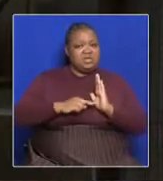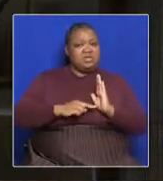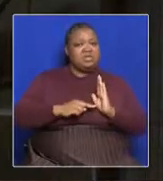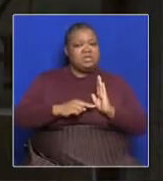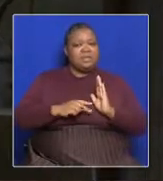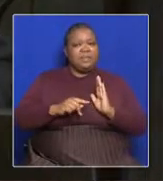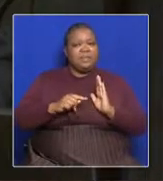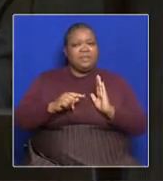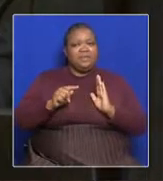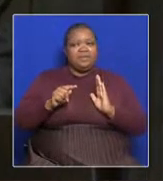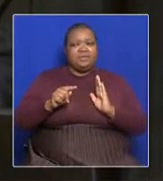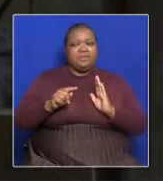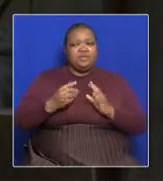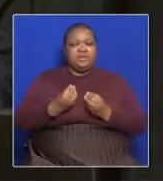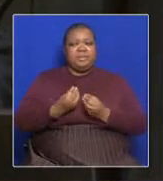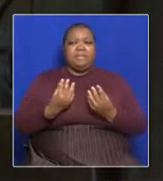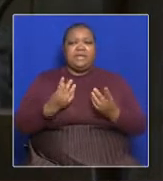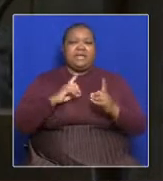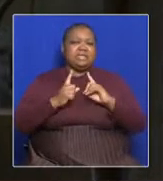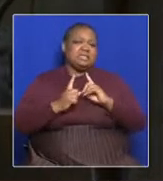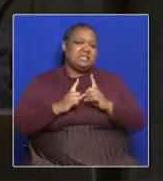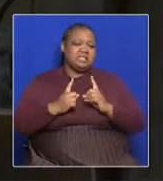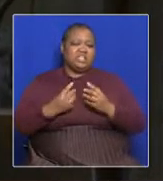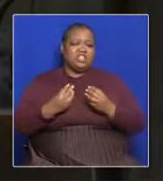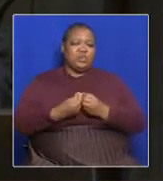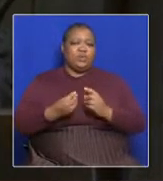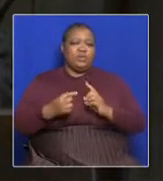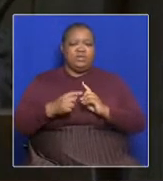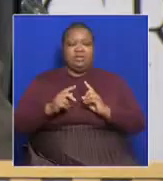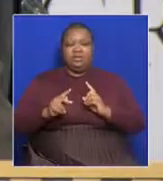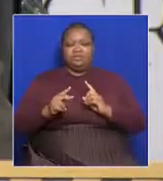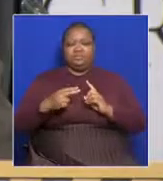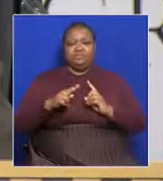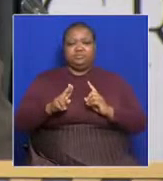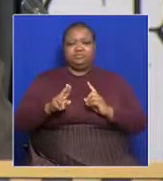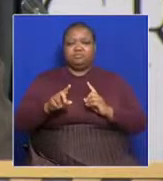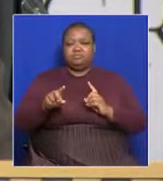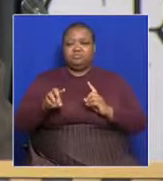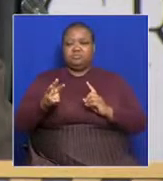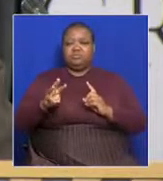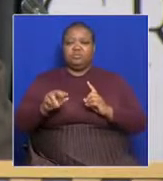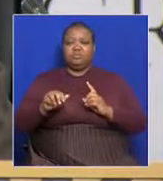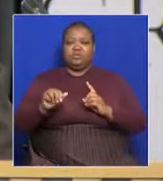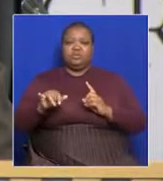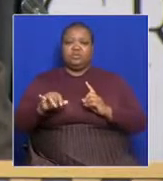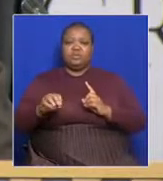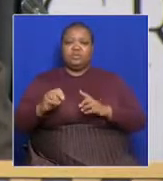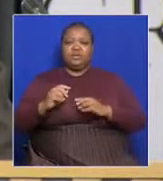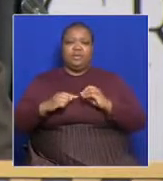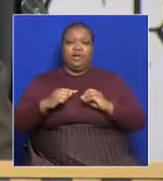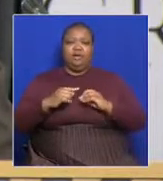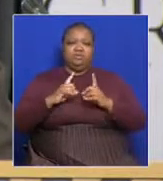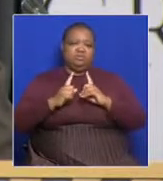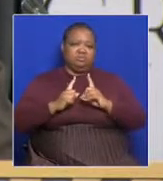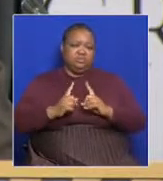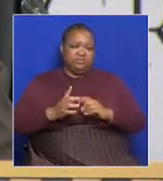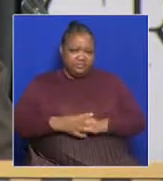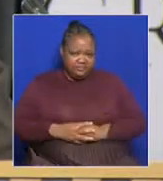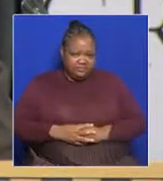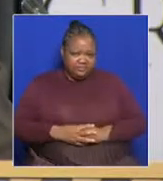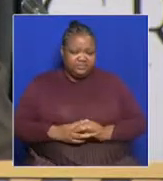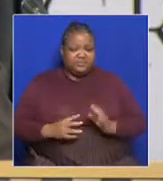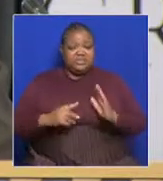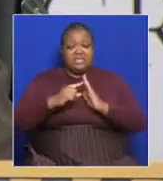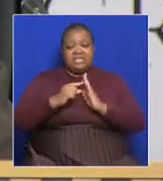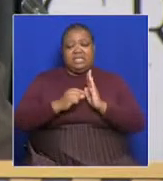many discussions with Kuzwayo about destruction. Okay, I don't know the exact dates or times, And like I